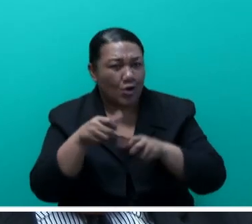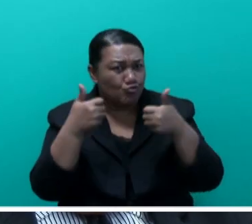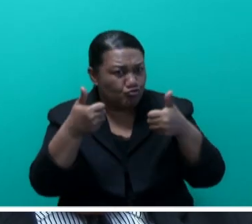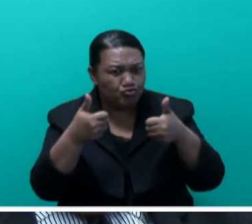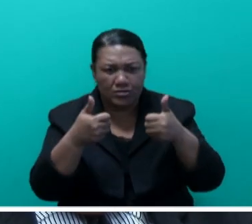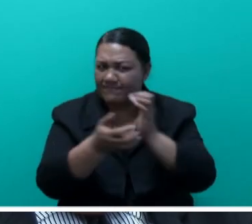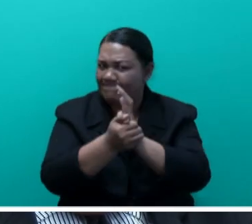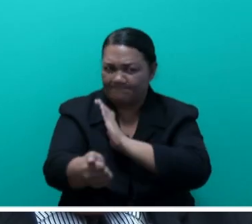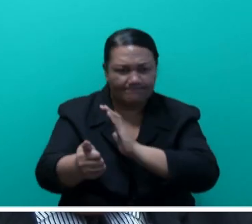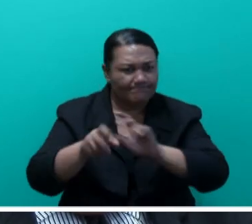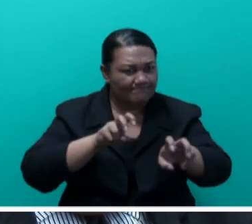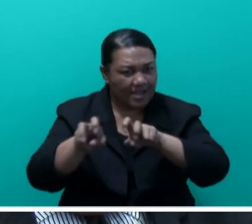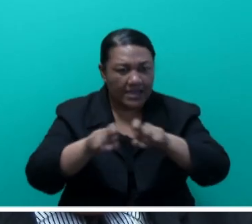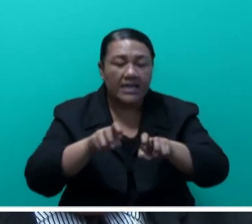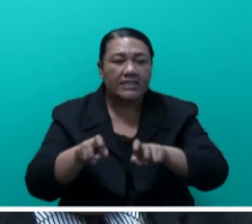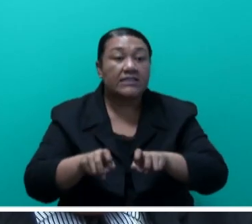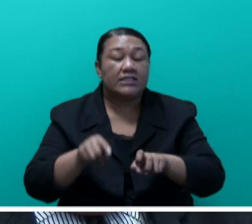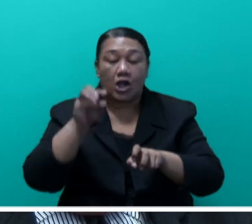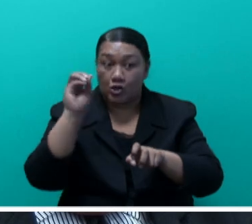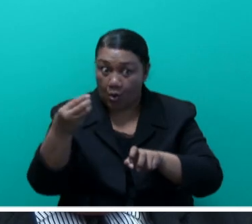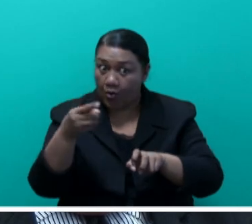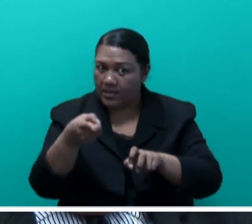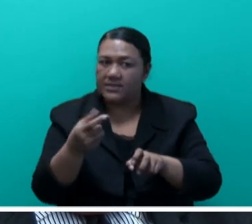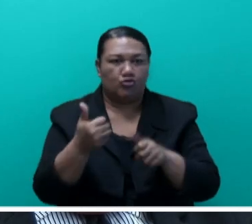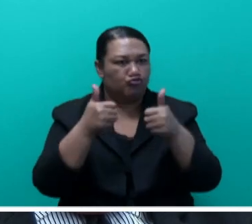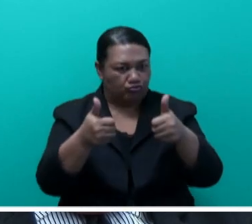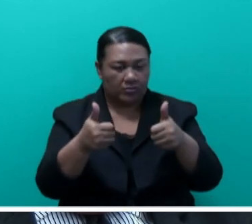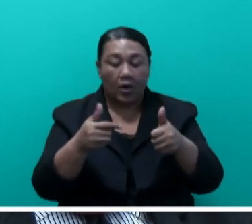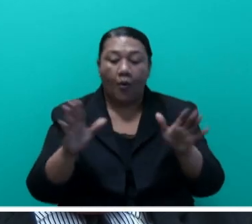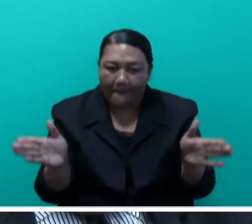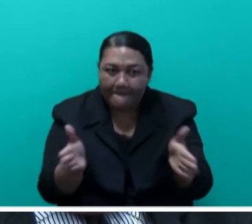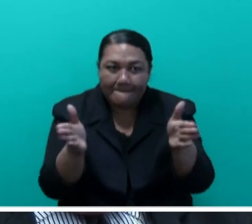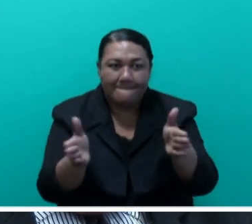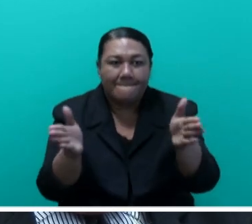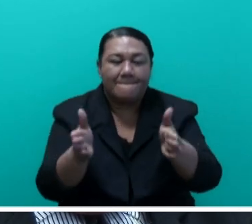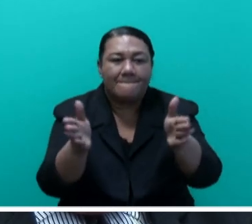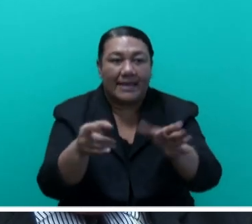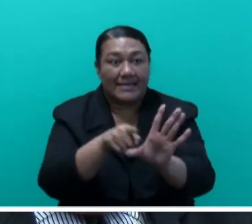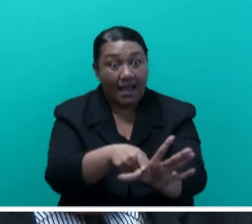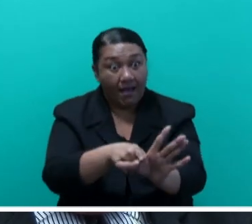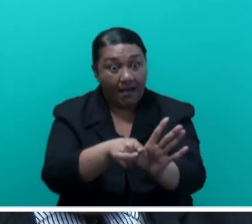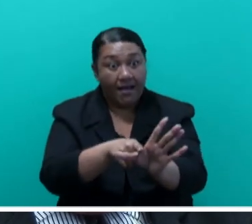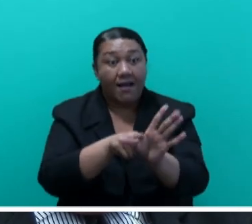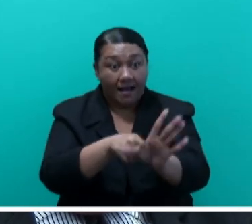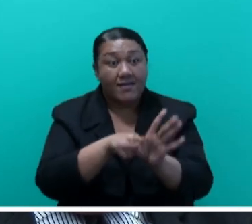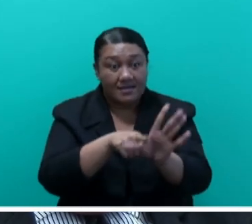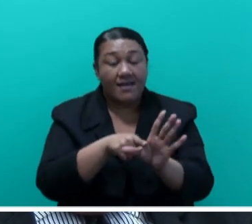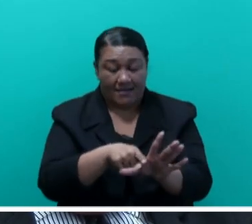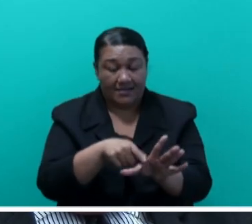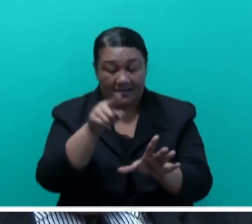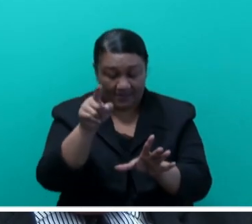that legacy by creating pathways for our young athletes to excel. We will